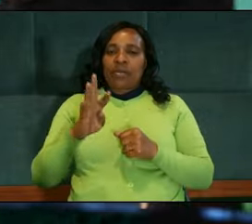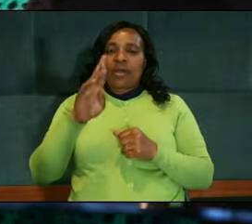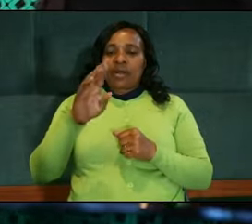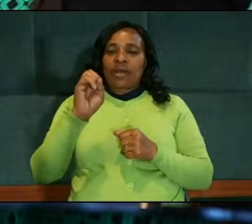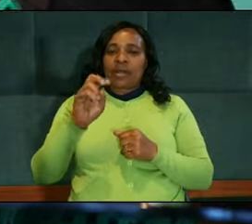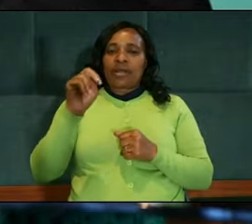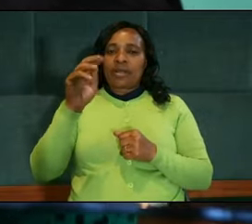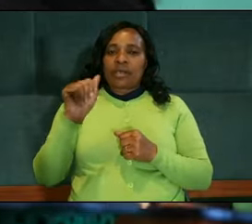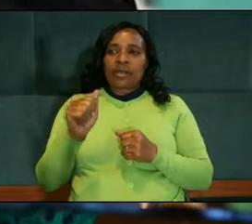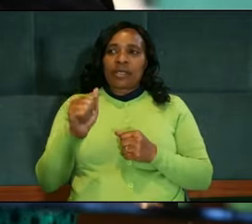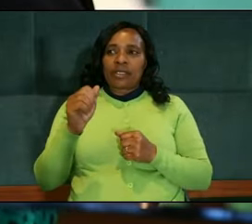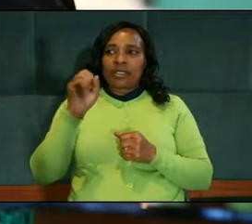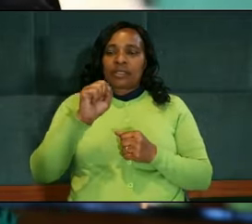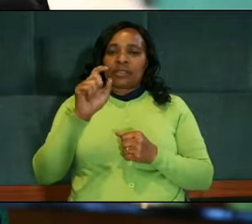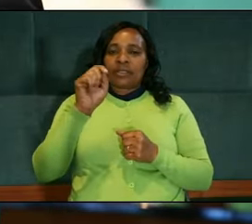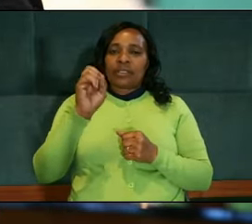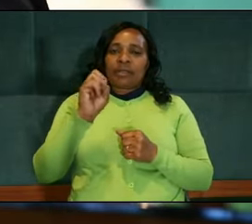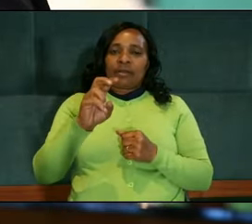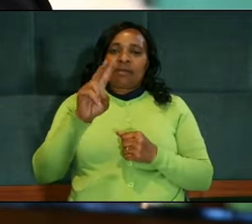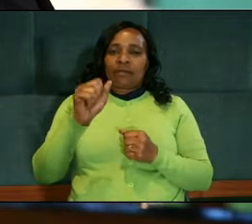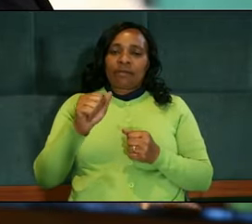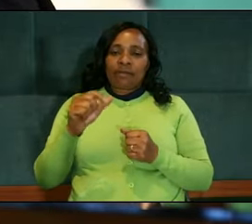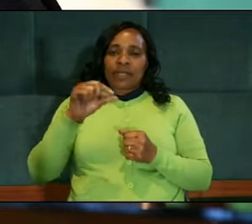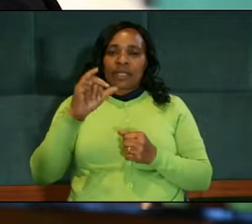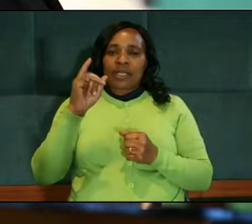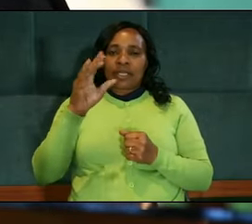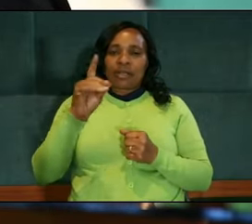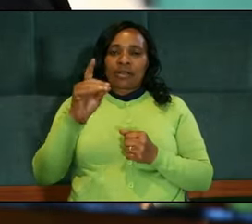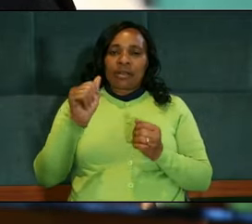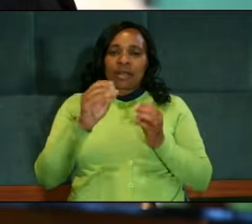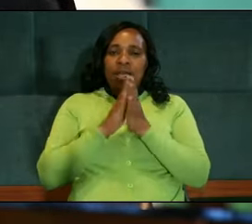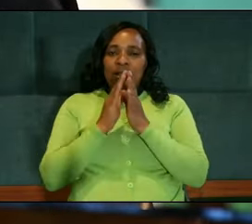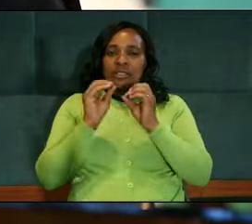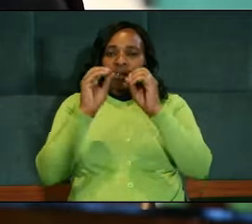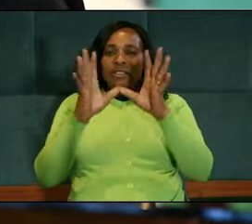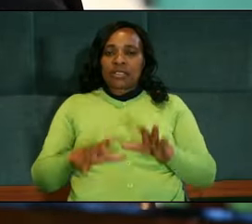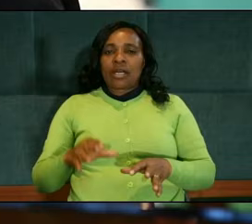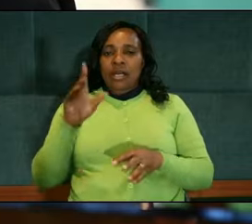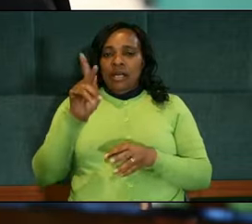Steve, Gideon, and our teacher Kevin. And